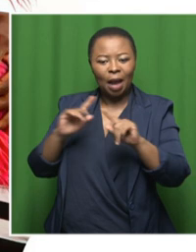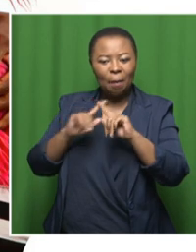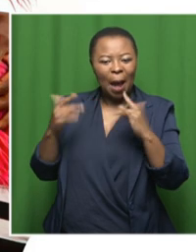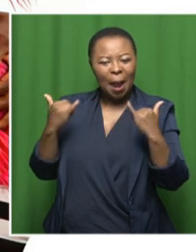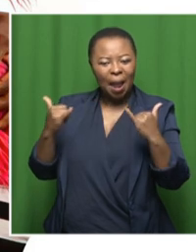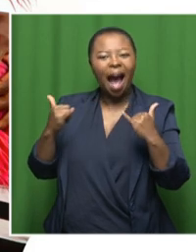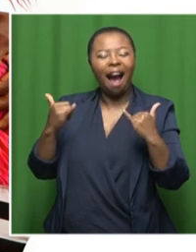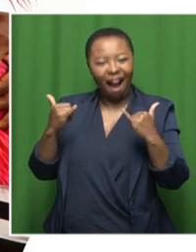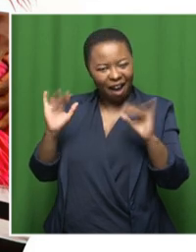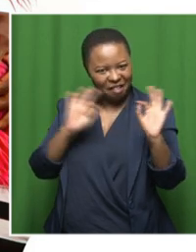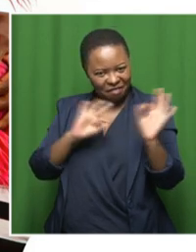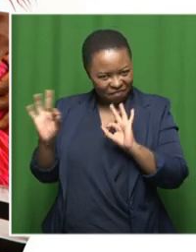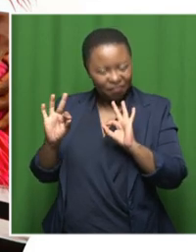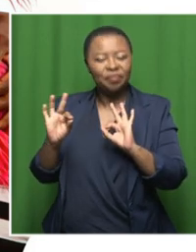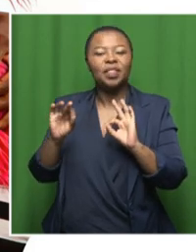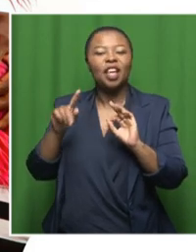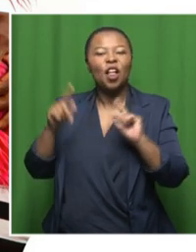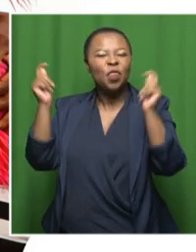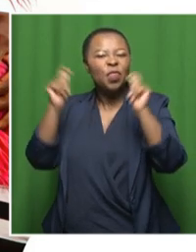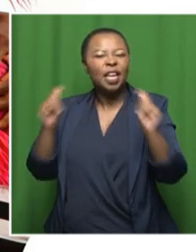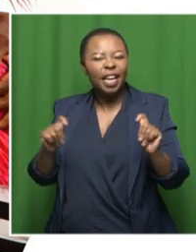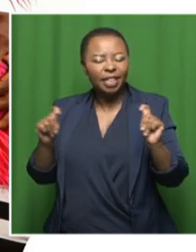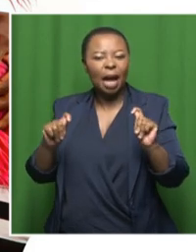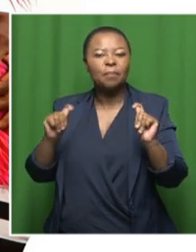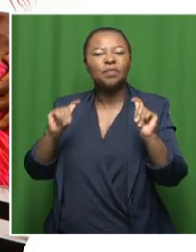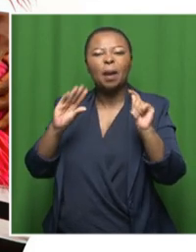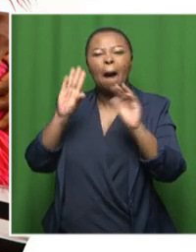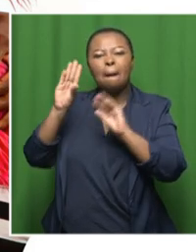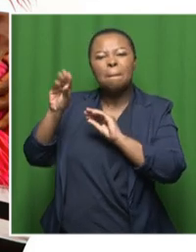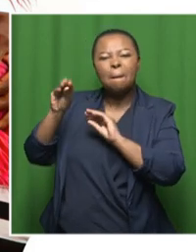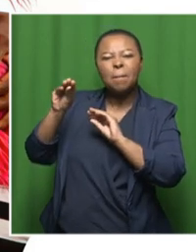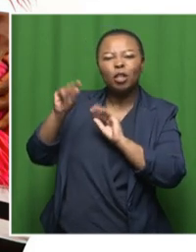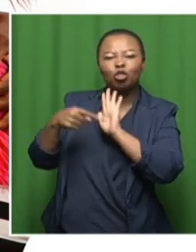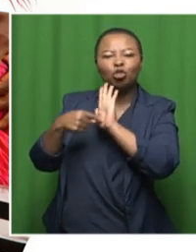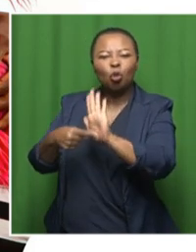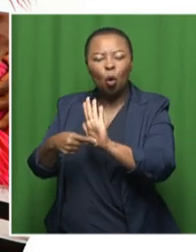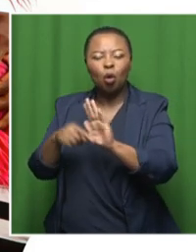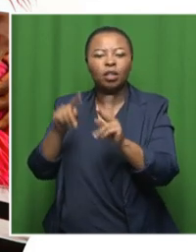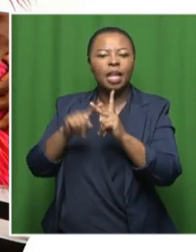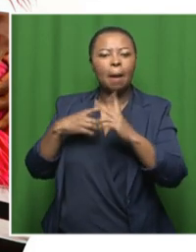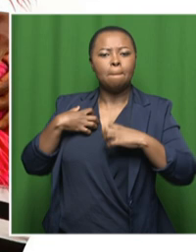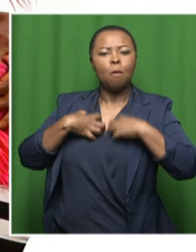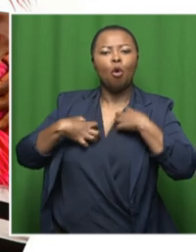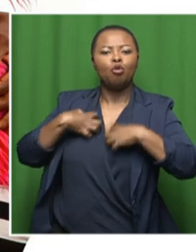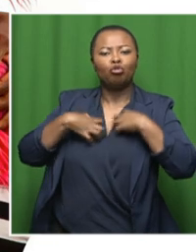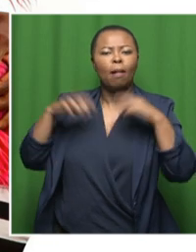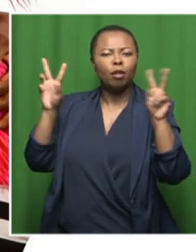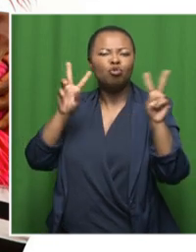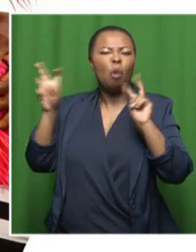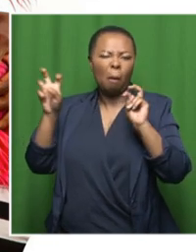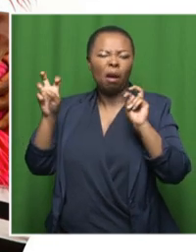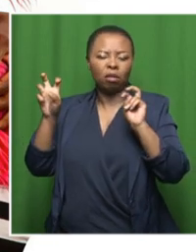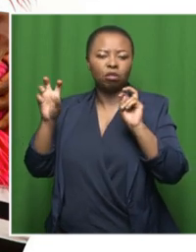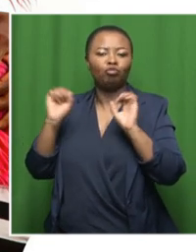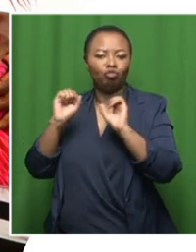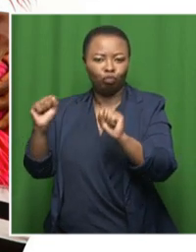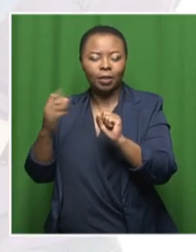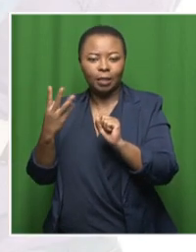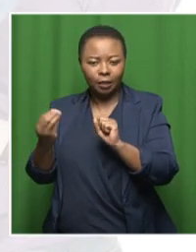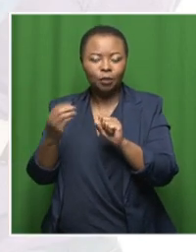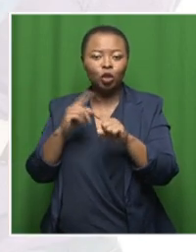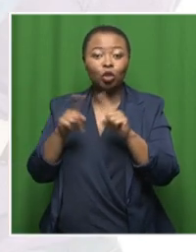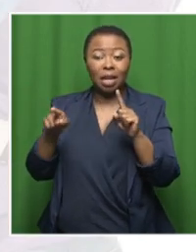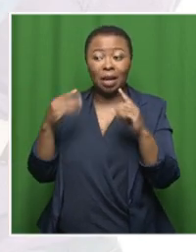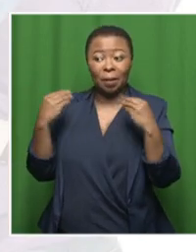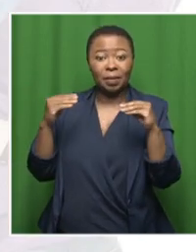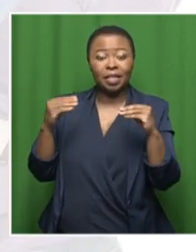offering normal theater puppet shows that address social and emotional issues and topics. The Bizzy Hands Puppet Company currently